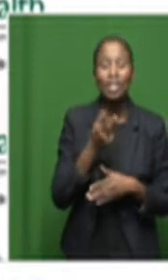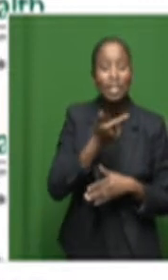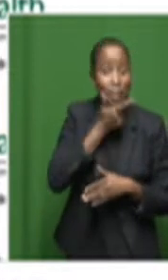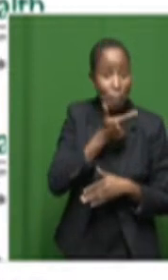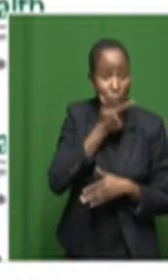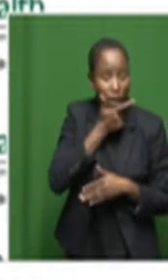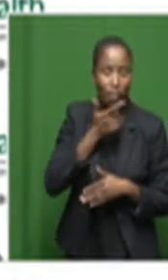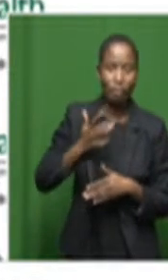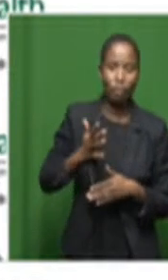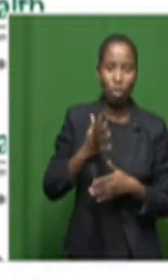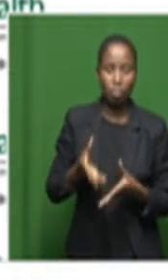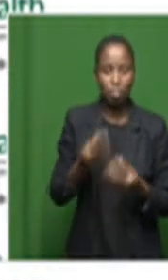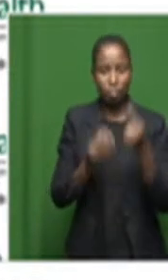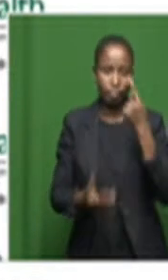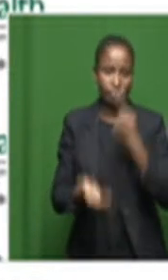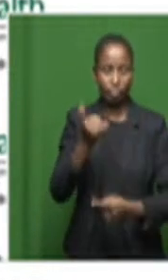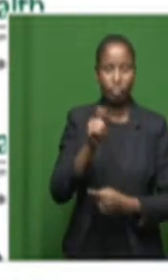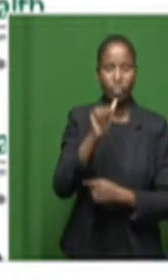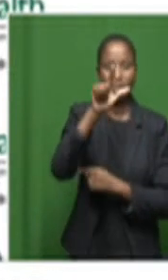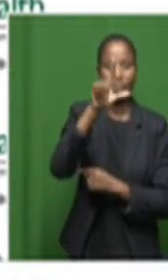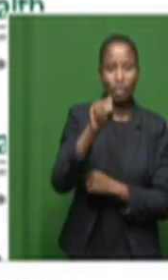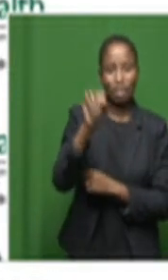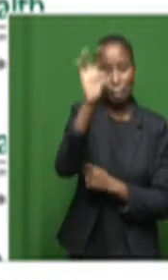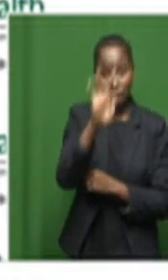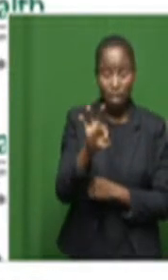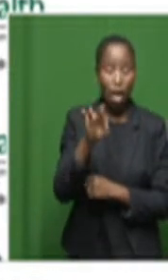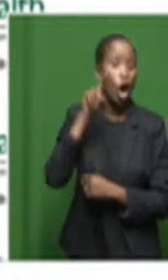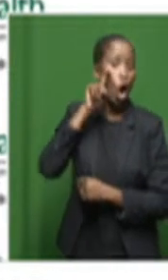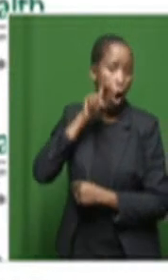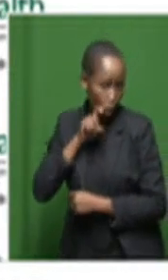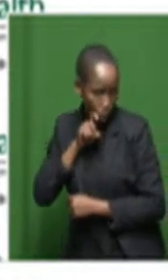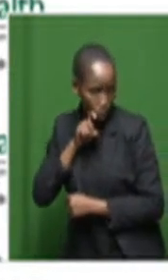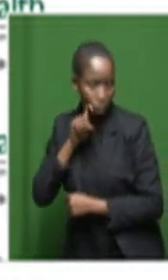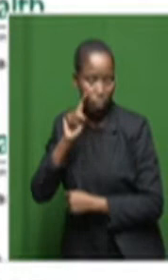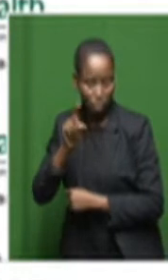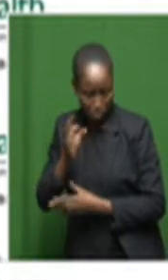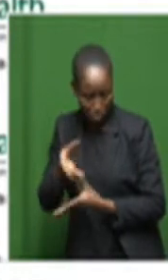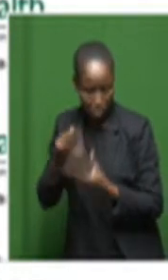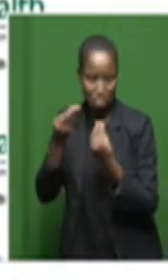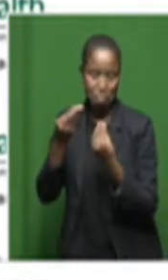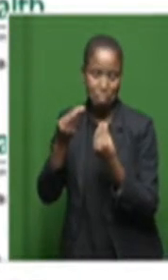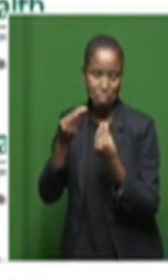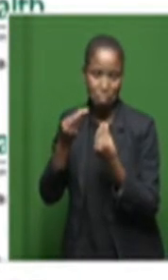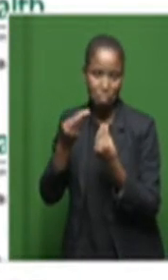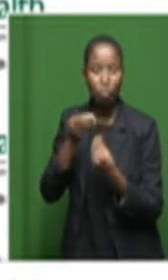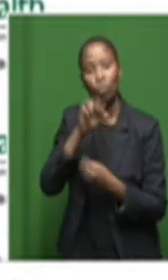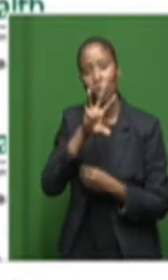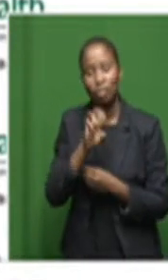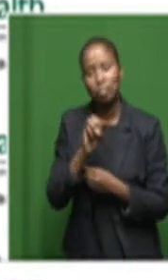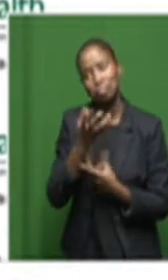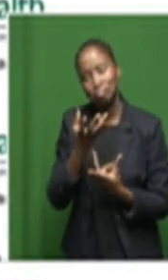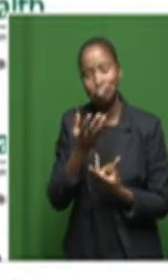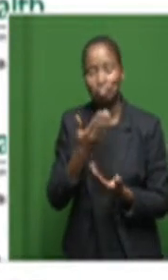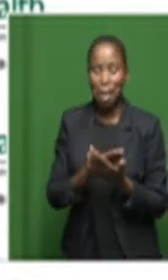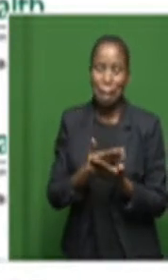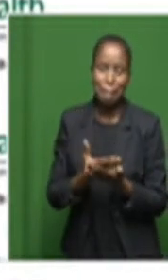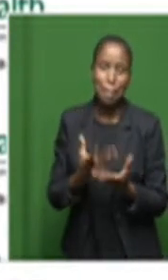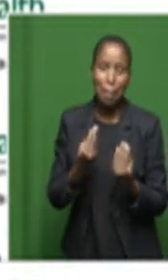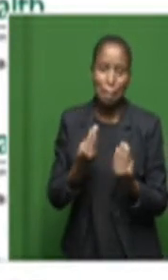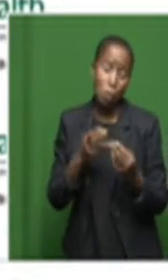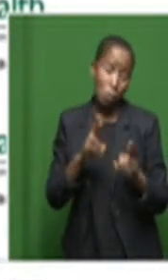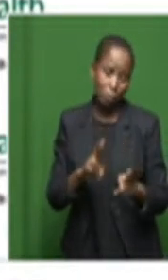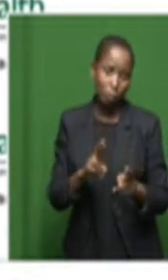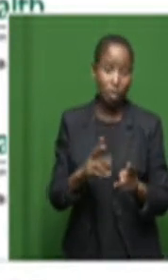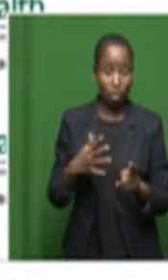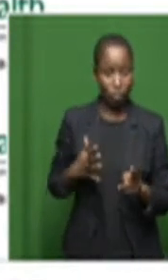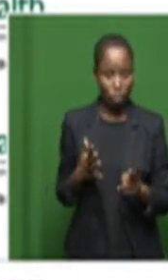least 70% of the adults, if not 90, actually vaccinated. So I want to take